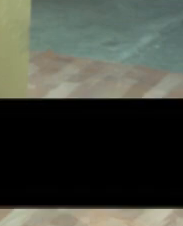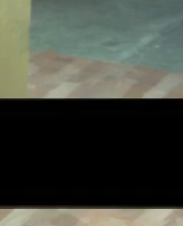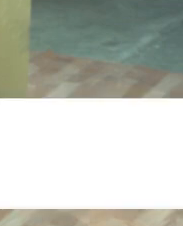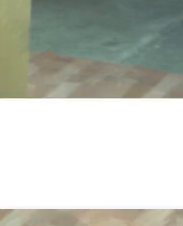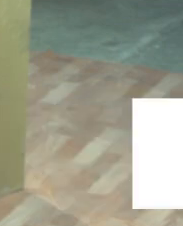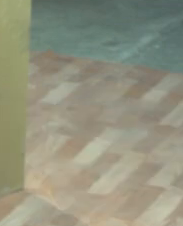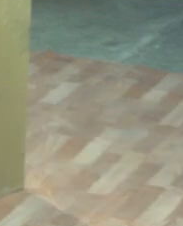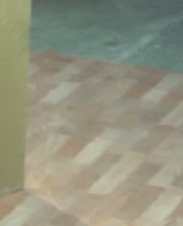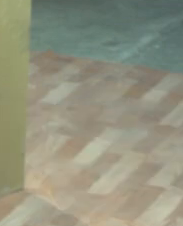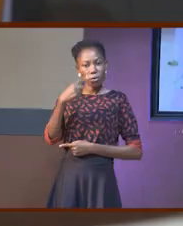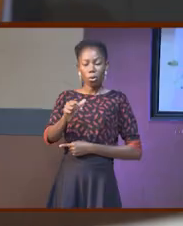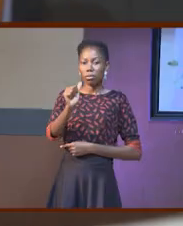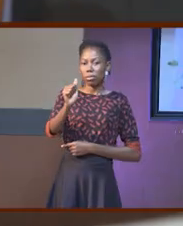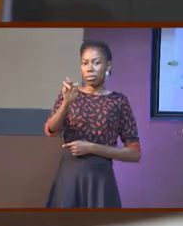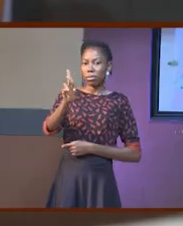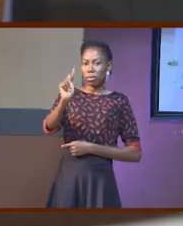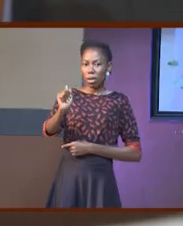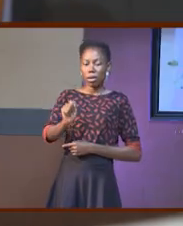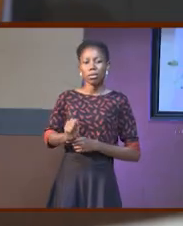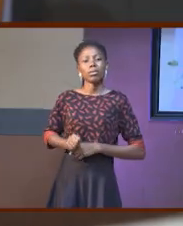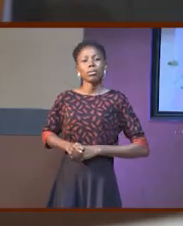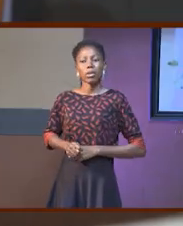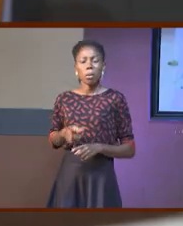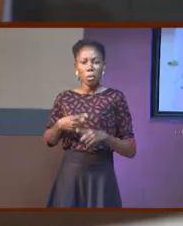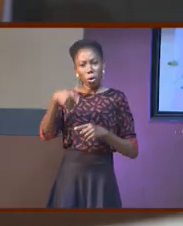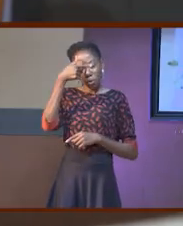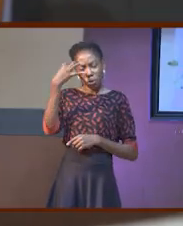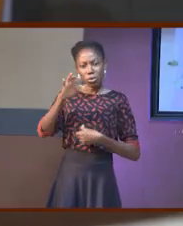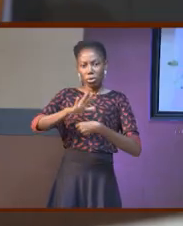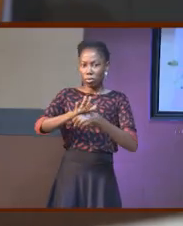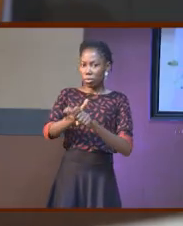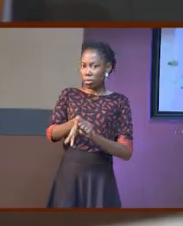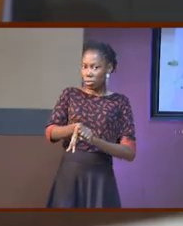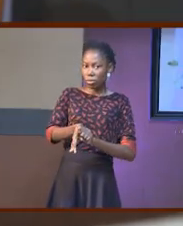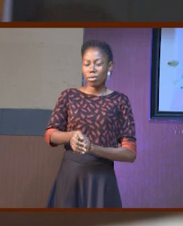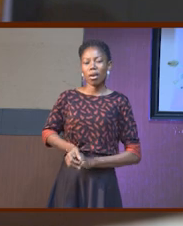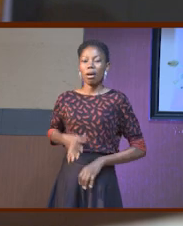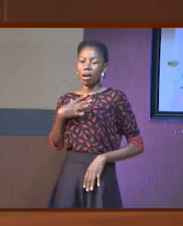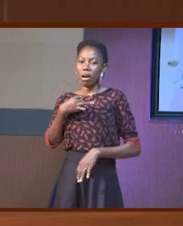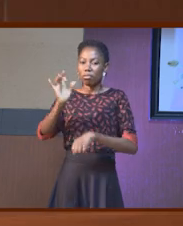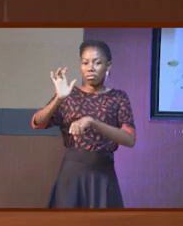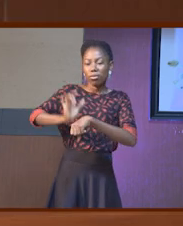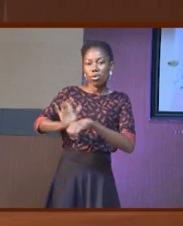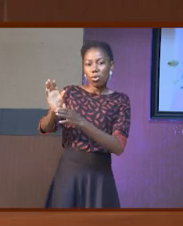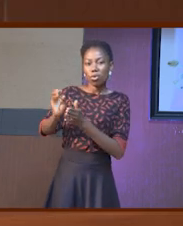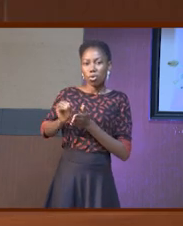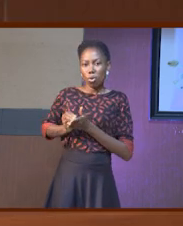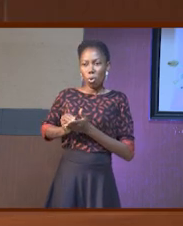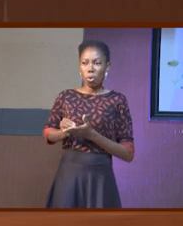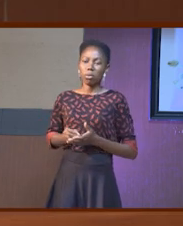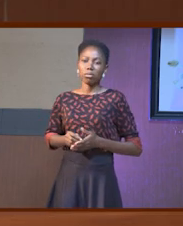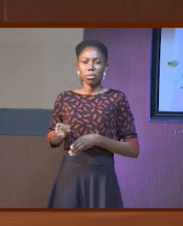but the economic effect of the pandemic affected the business I wanted to invest in. In what